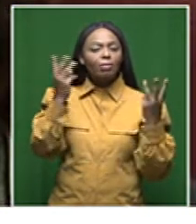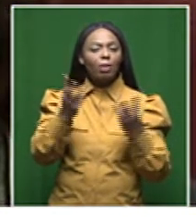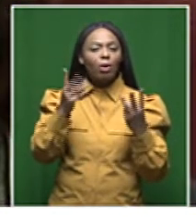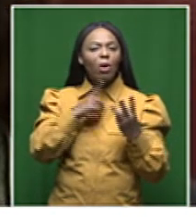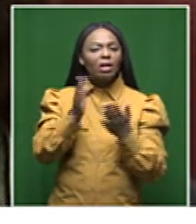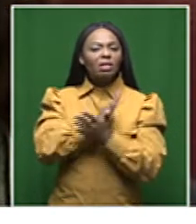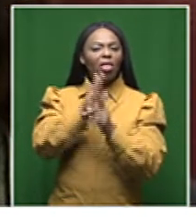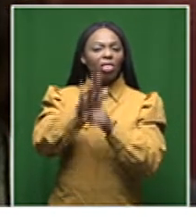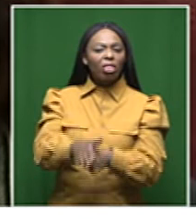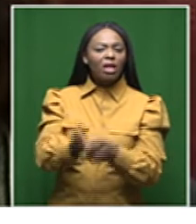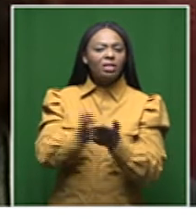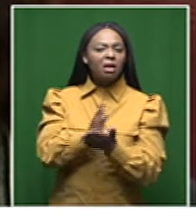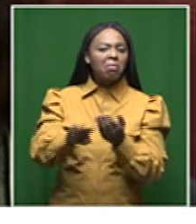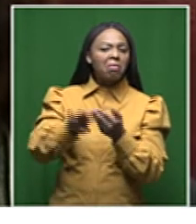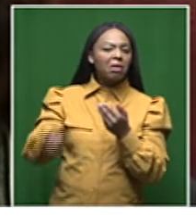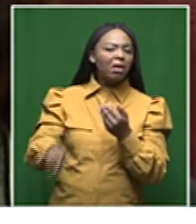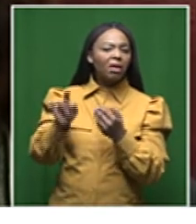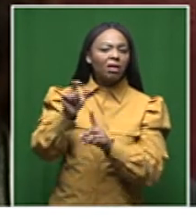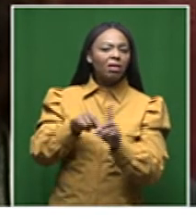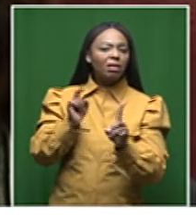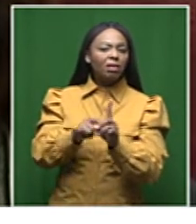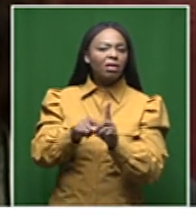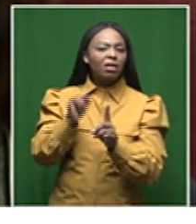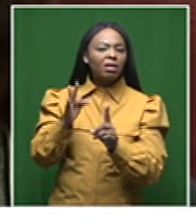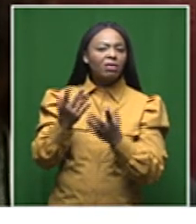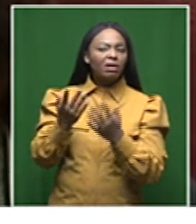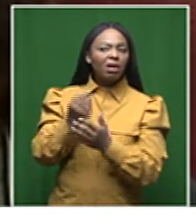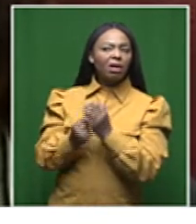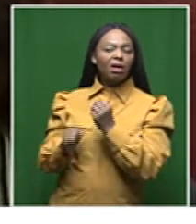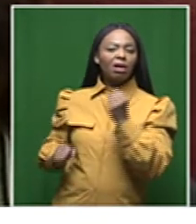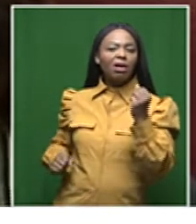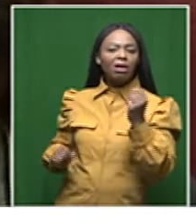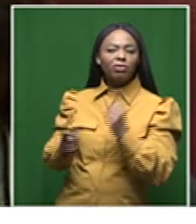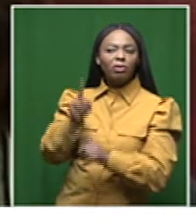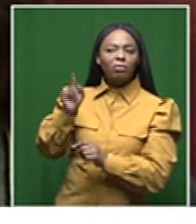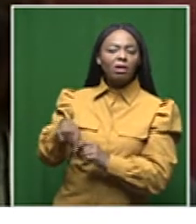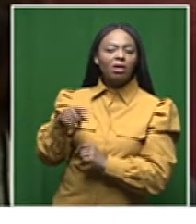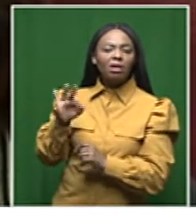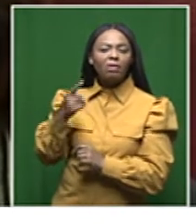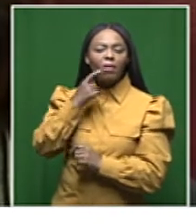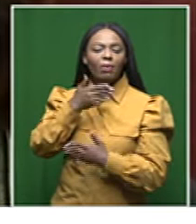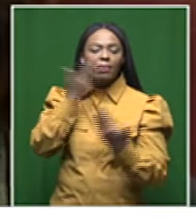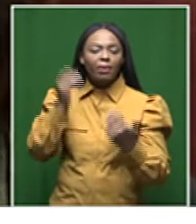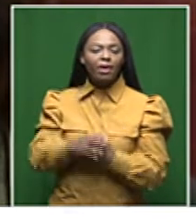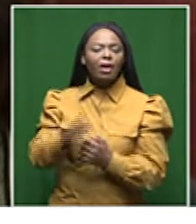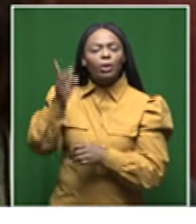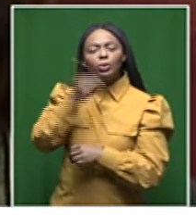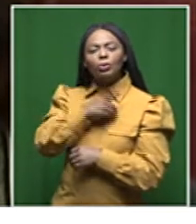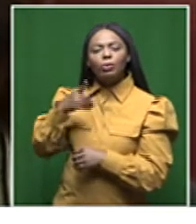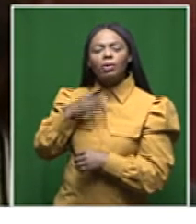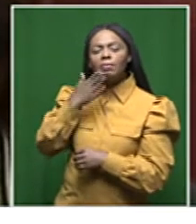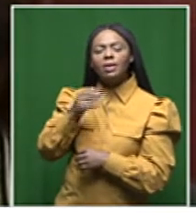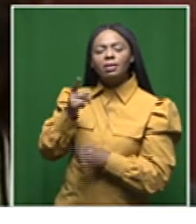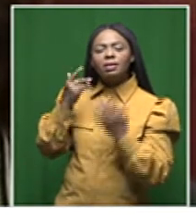disgrace and exclusion that generally comes with it. Thank you so much, Prof, for joining us. I think let's jump right in and talk about how prevalent or how much of a